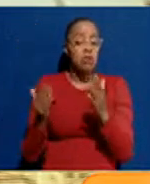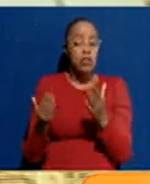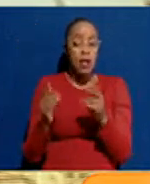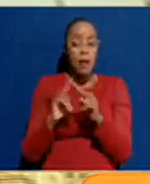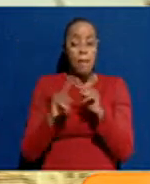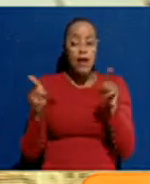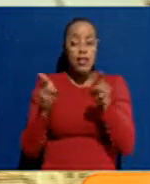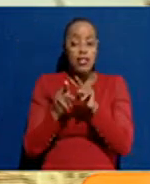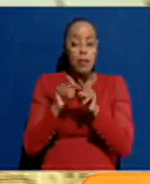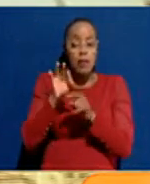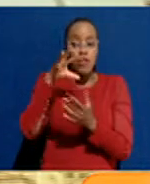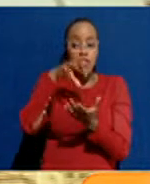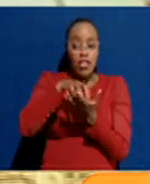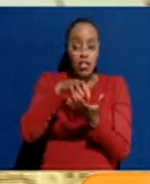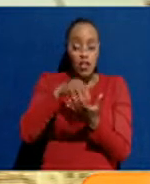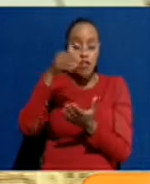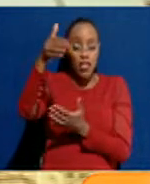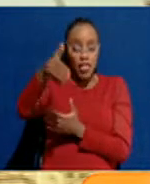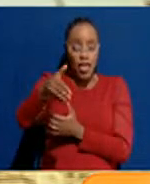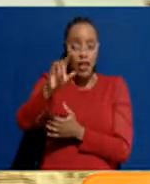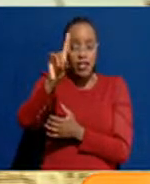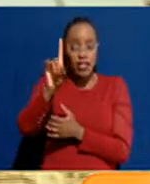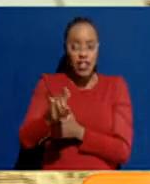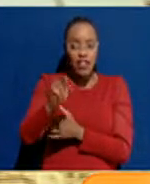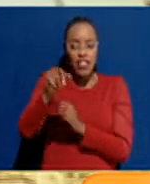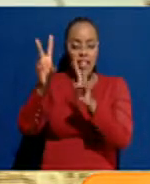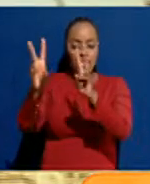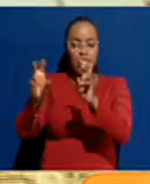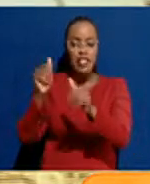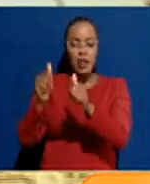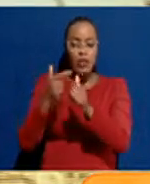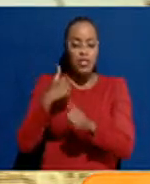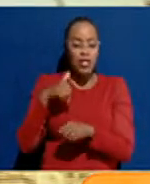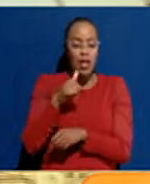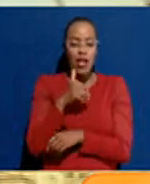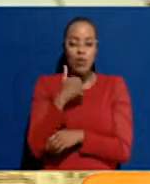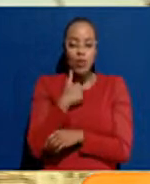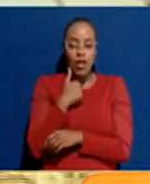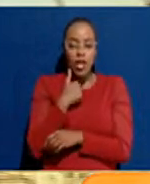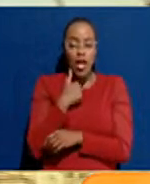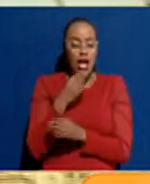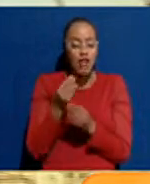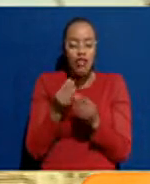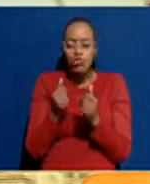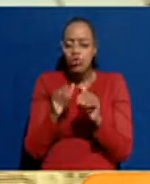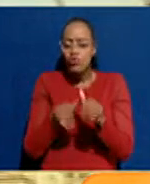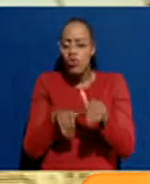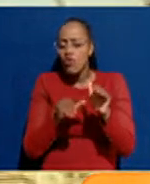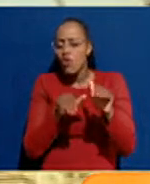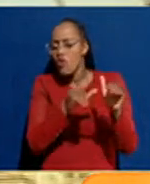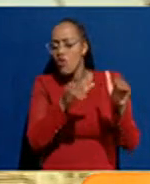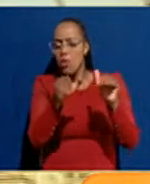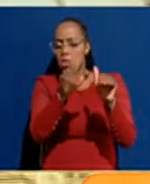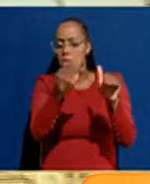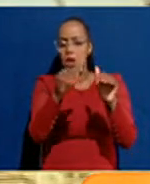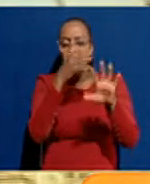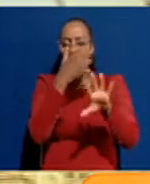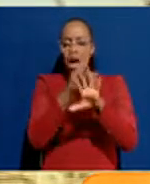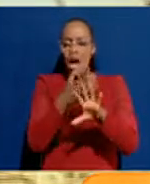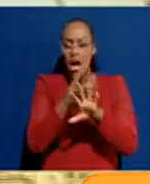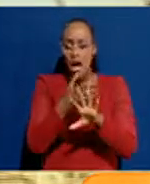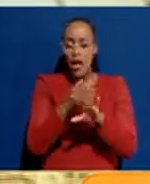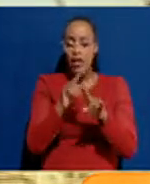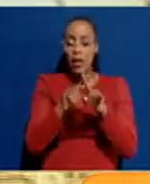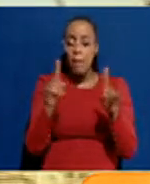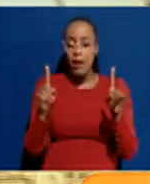But as to whether that condition really existed, that is an issue that we have been unable to trace where such a condition existed. But